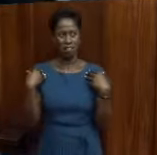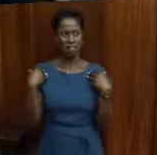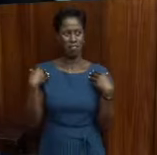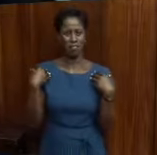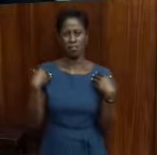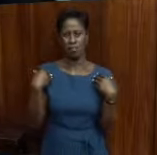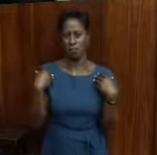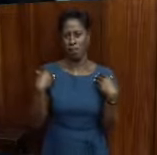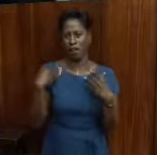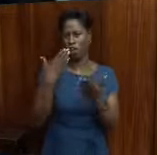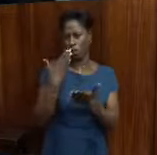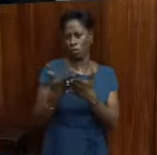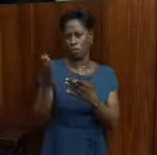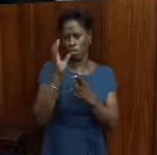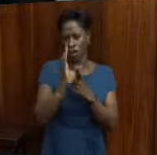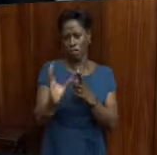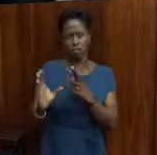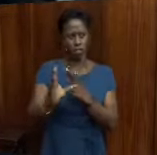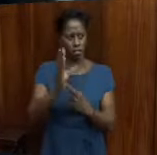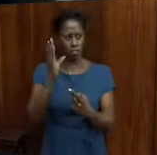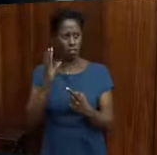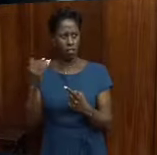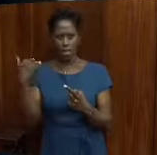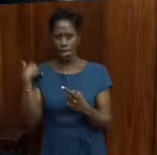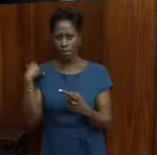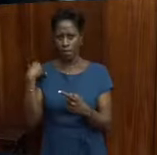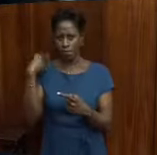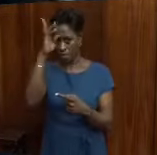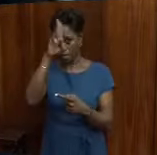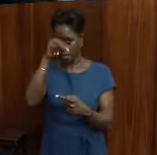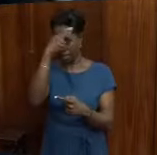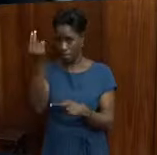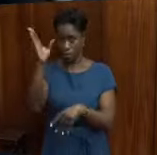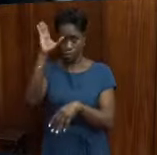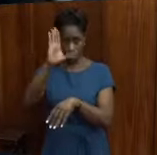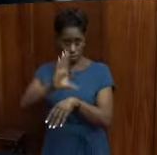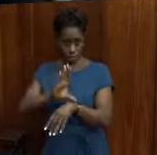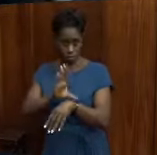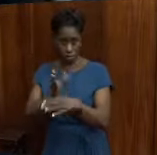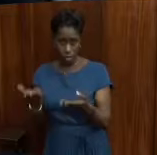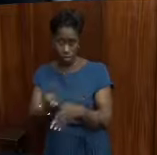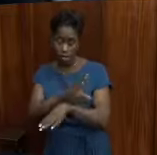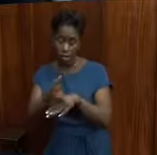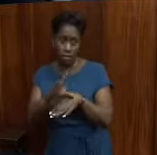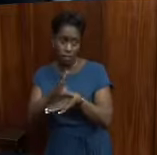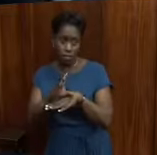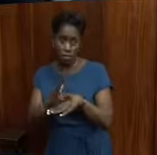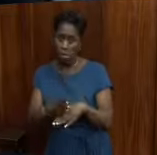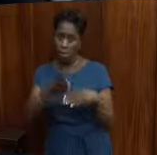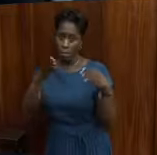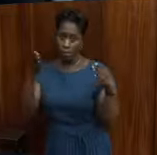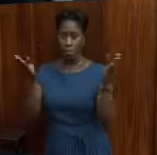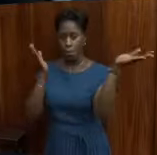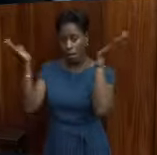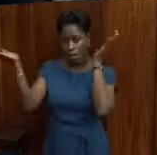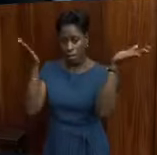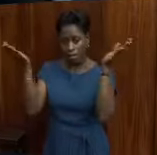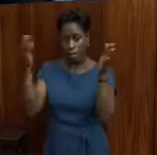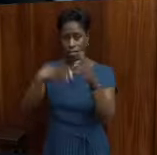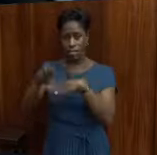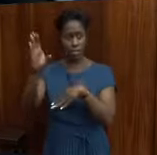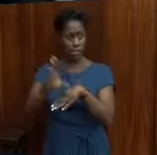Immaculate Conception, built in 1897, and the largest church in the Eastern Caribbean, the Castries Market,